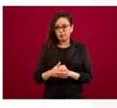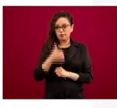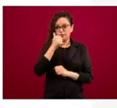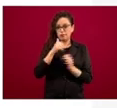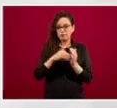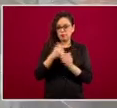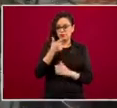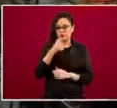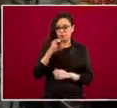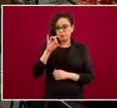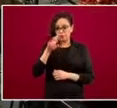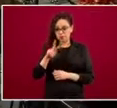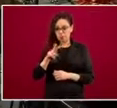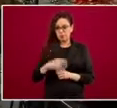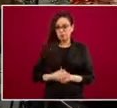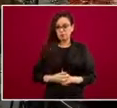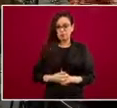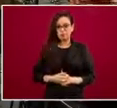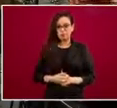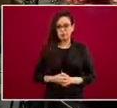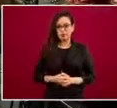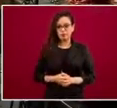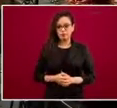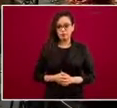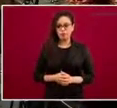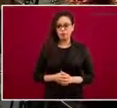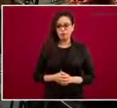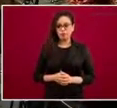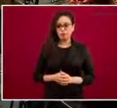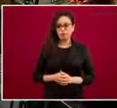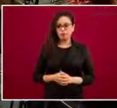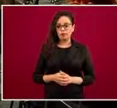1,000. They could provide 1,106